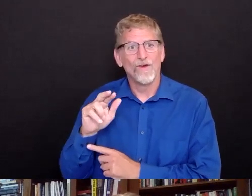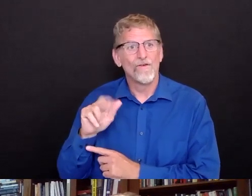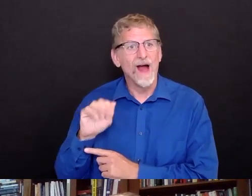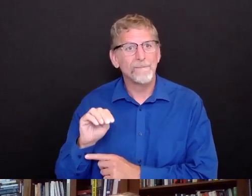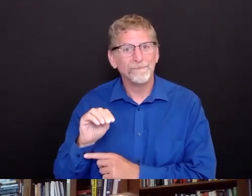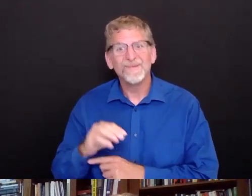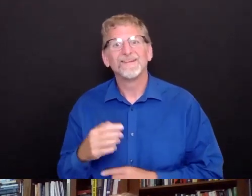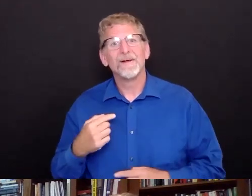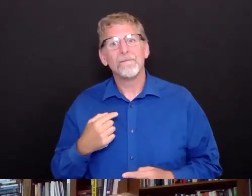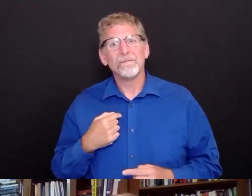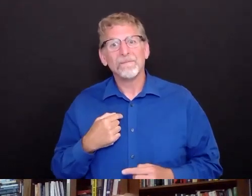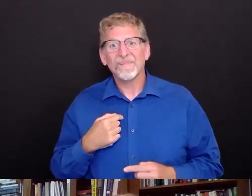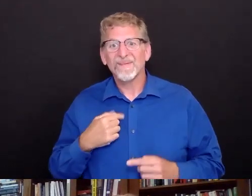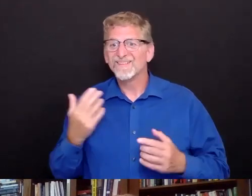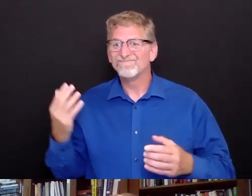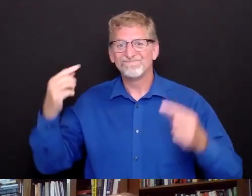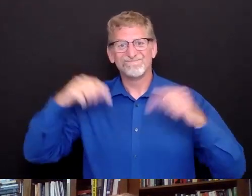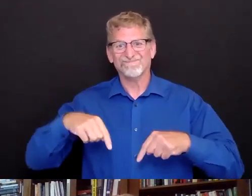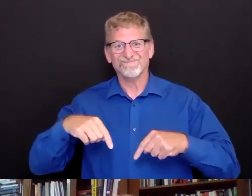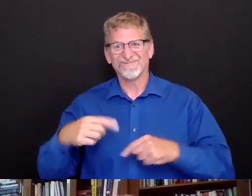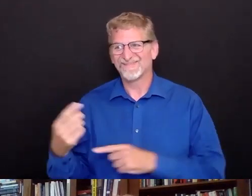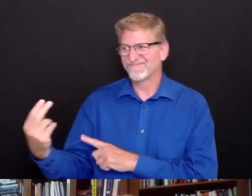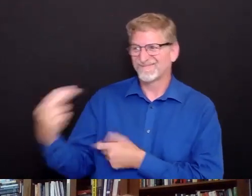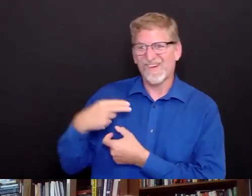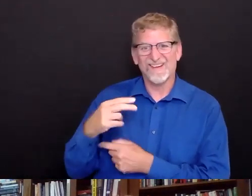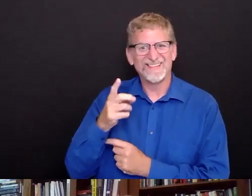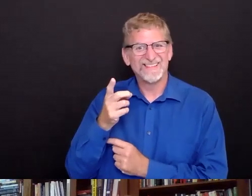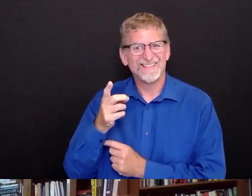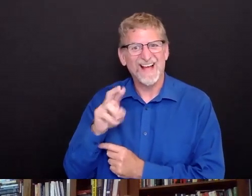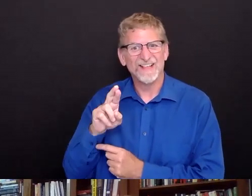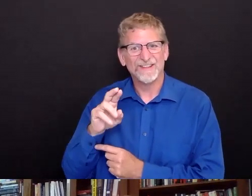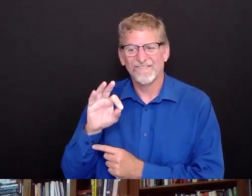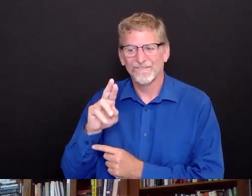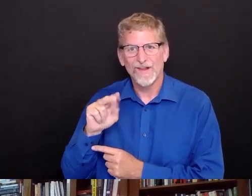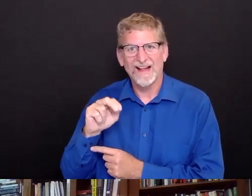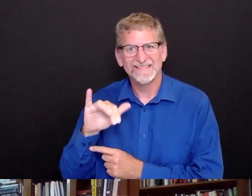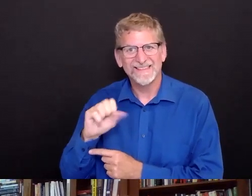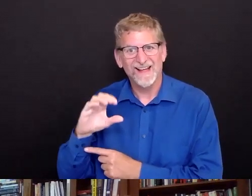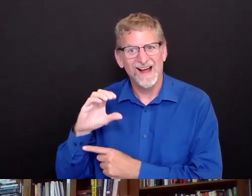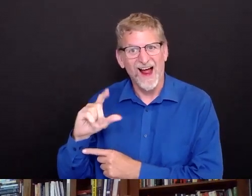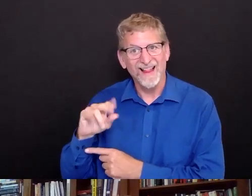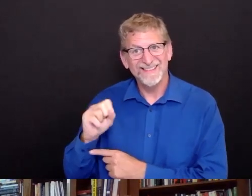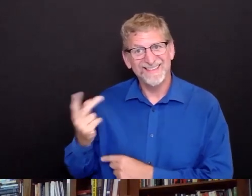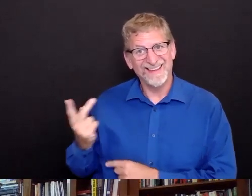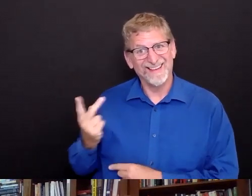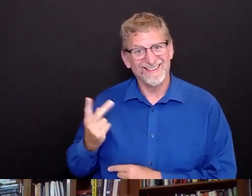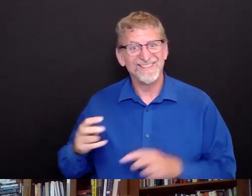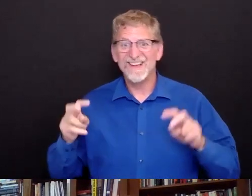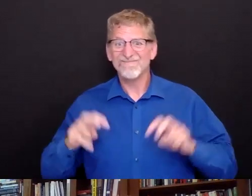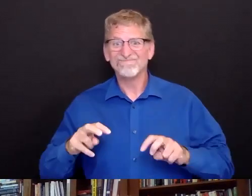NIH director. And we're here to spend a moment reflecting on National Postdoc Appreciation